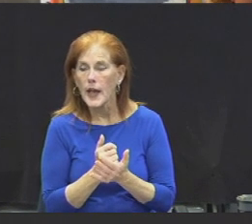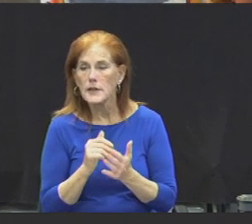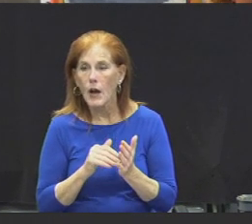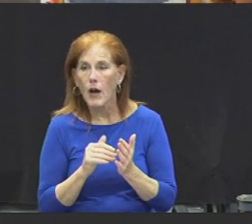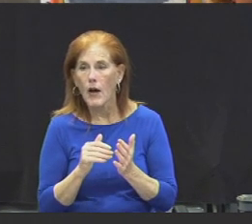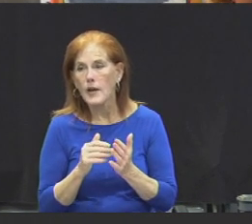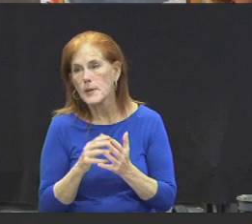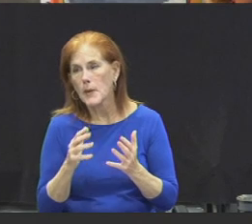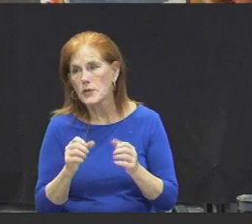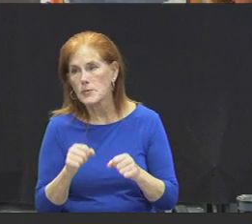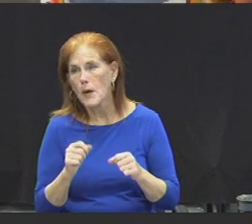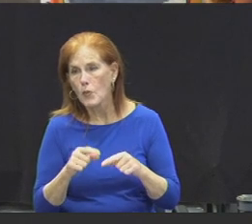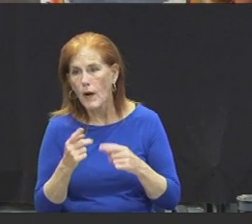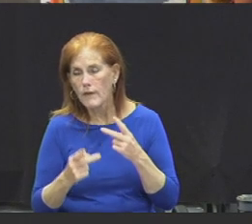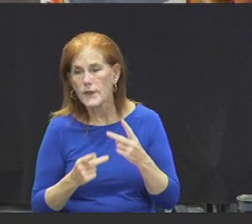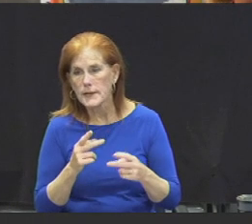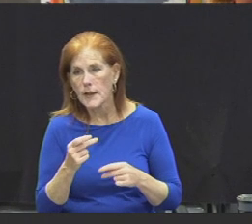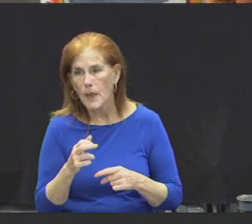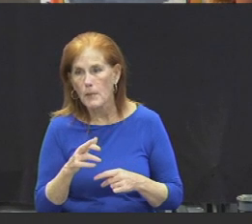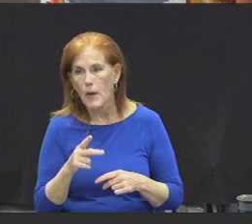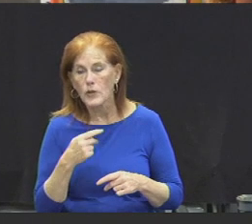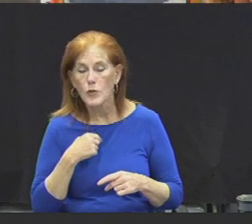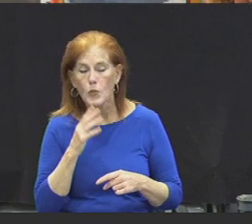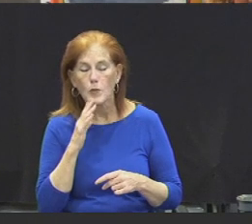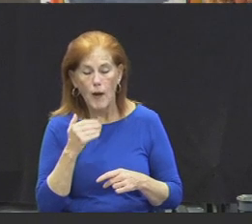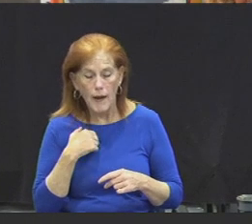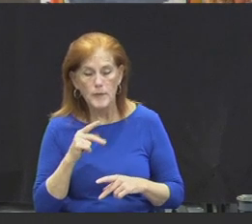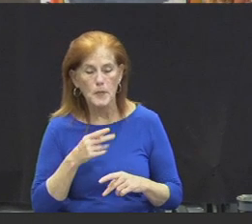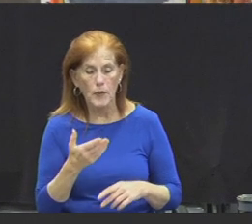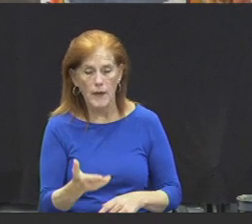as they can while visiting the park as well.